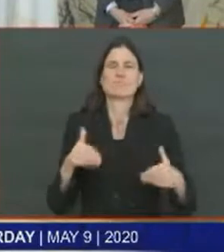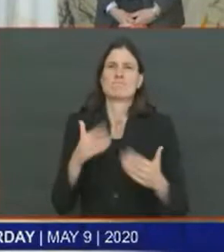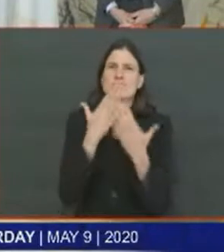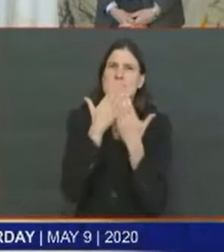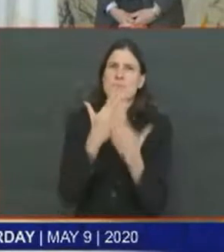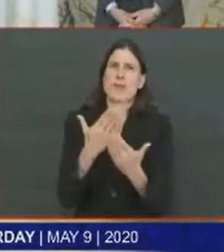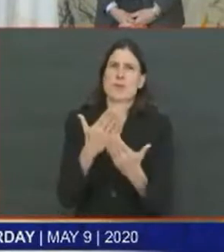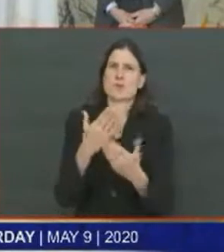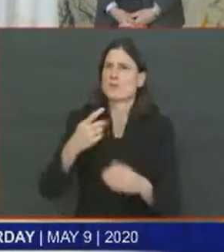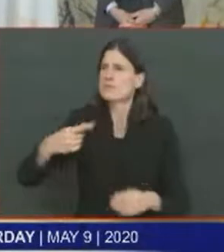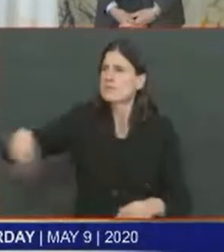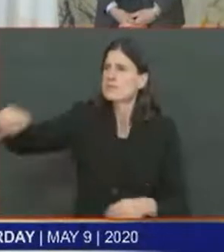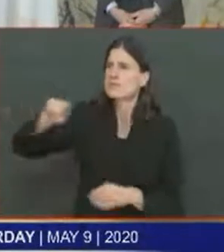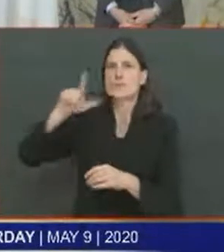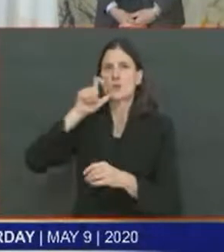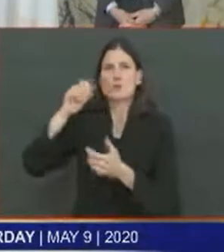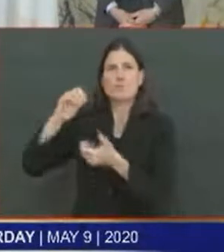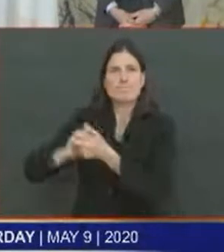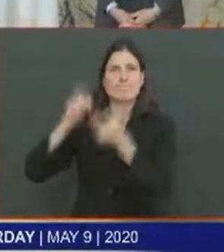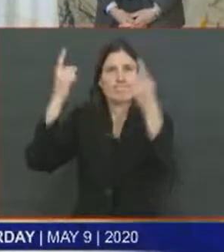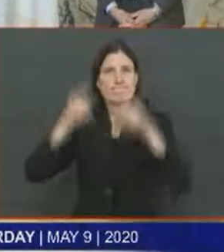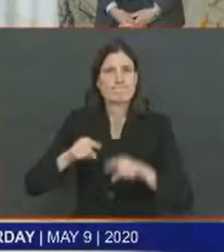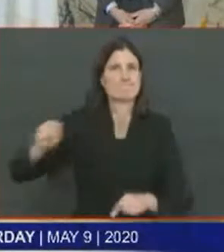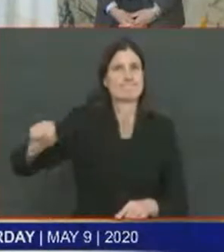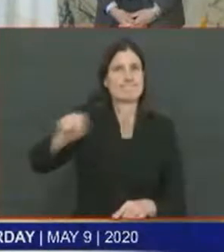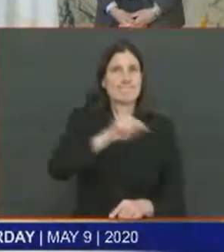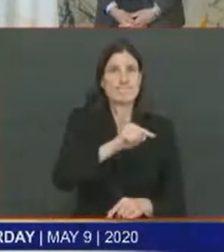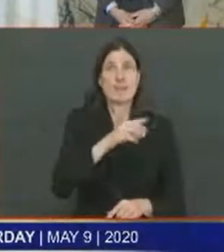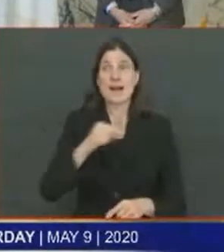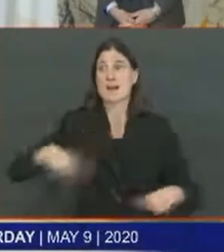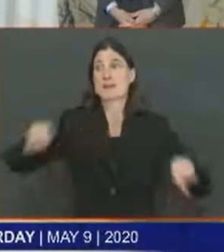fresh meal and a fresh food box, thank you.